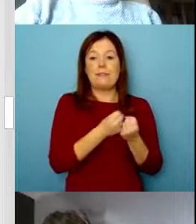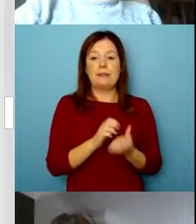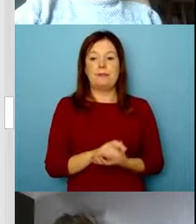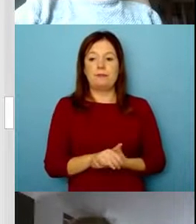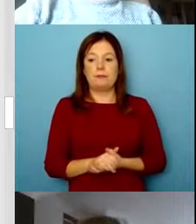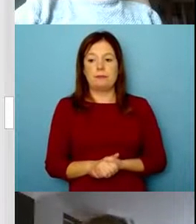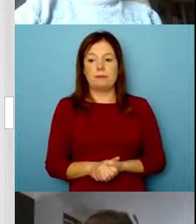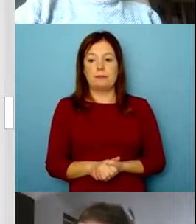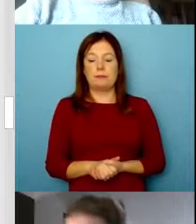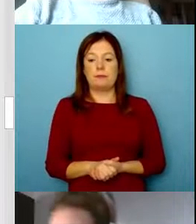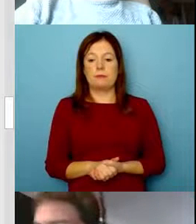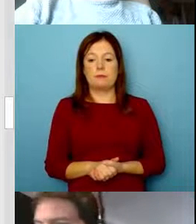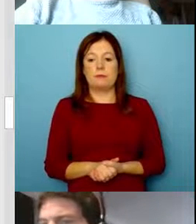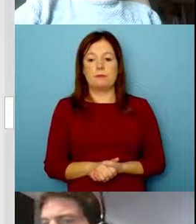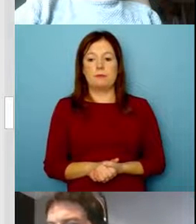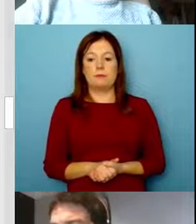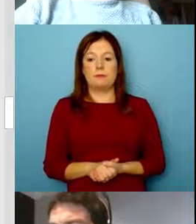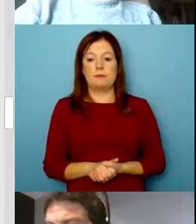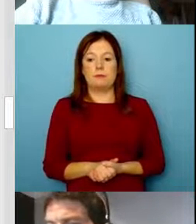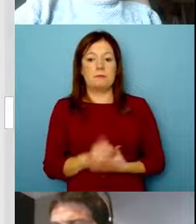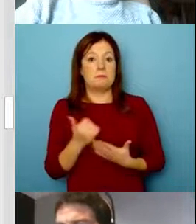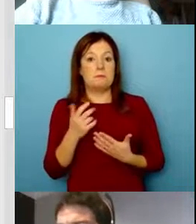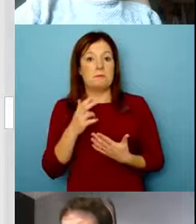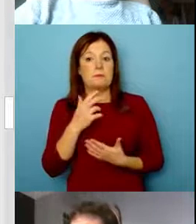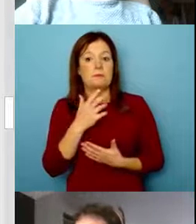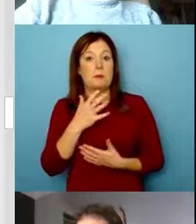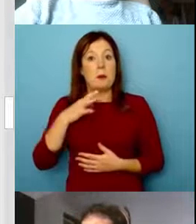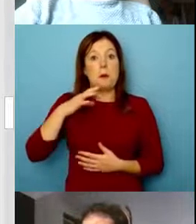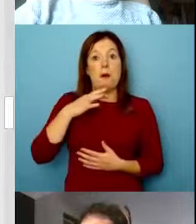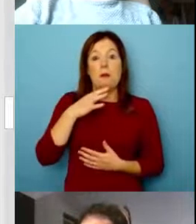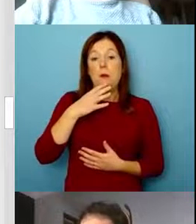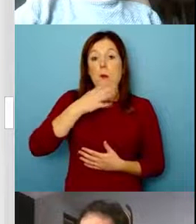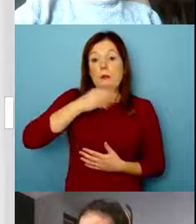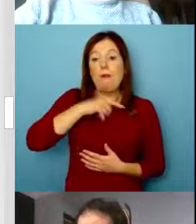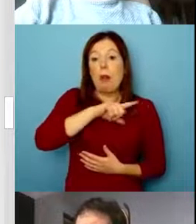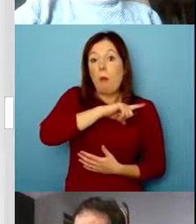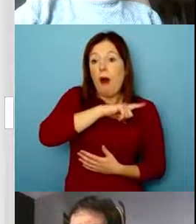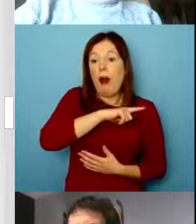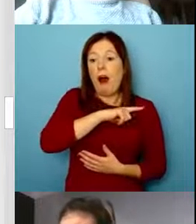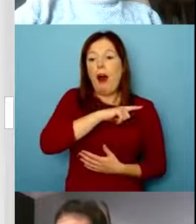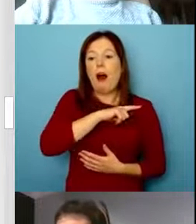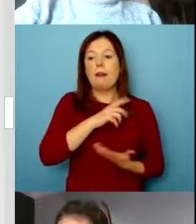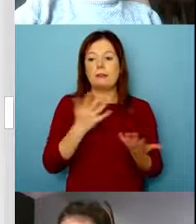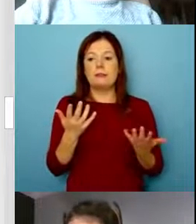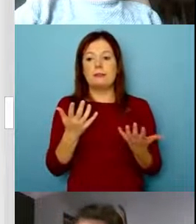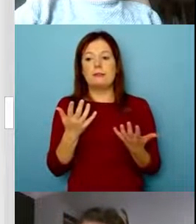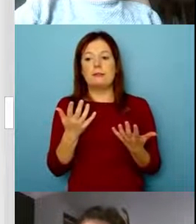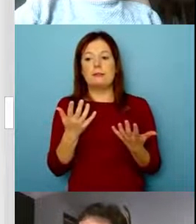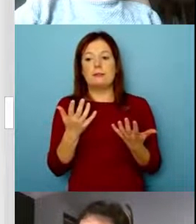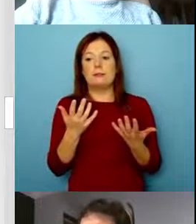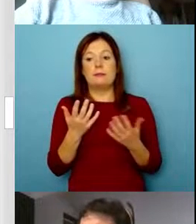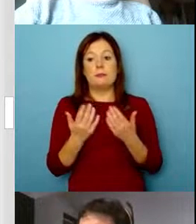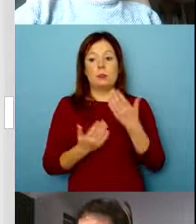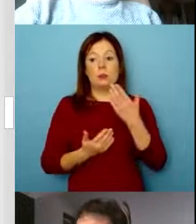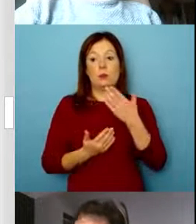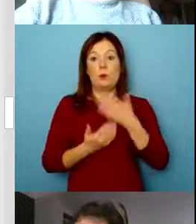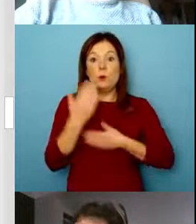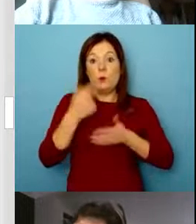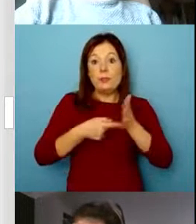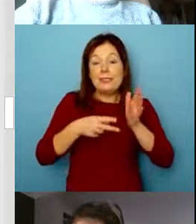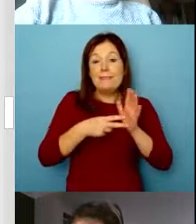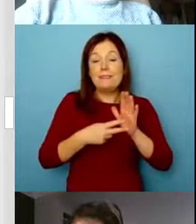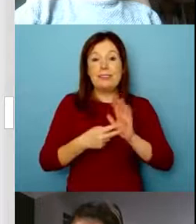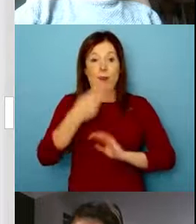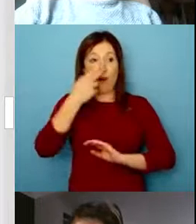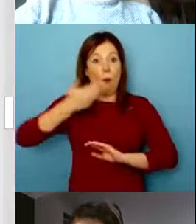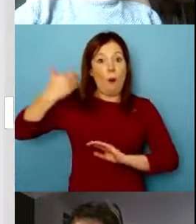So customer benefits have been that it can be deployed on all older devices as well as the new devices, so that gives us huge